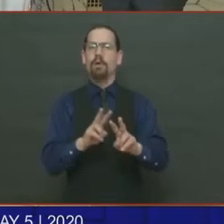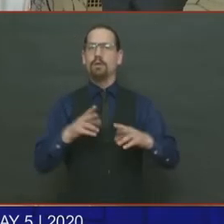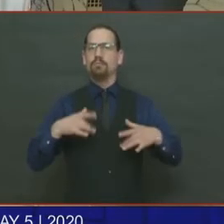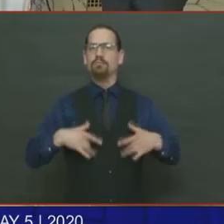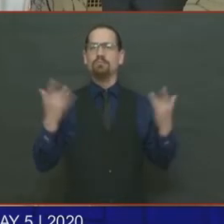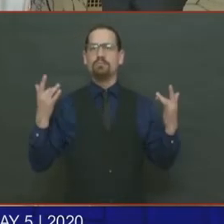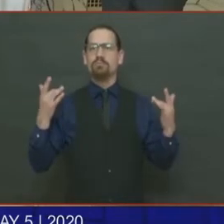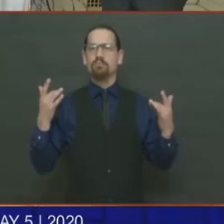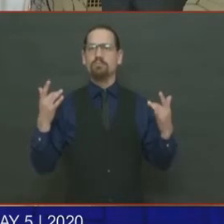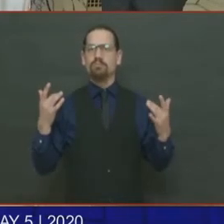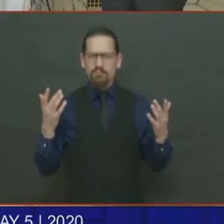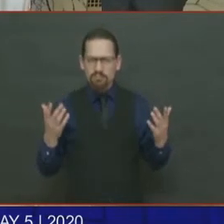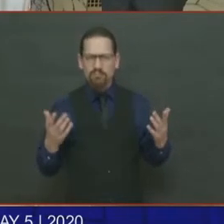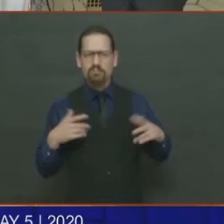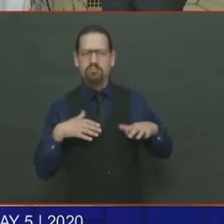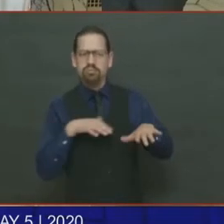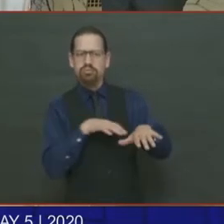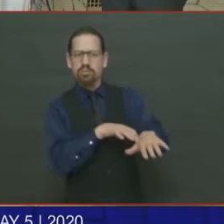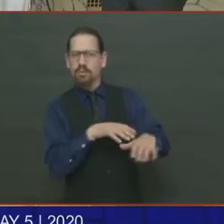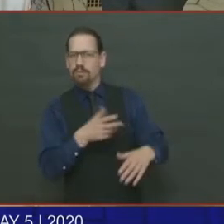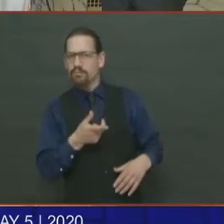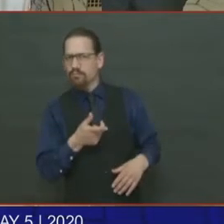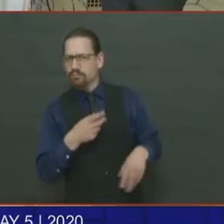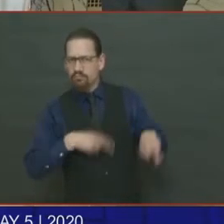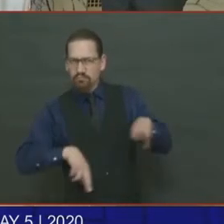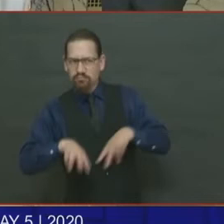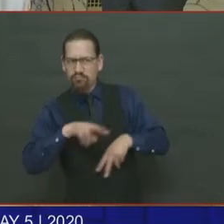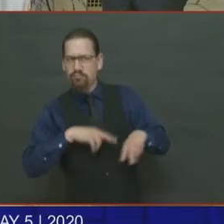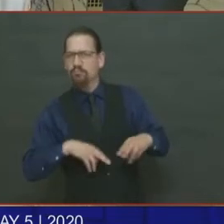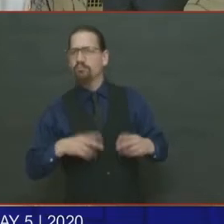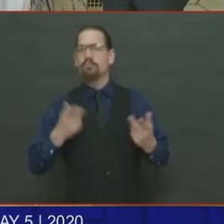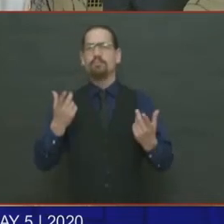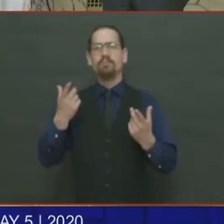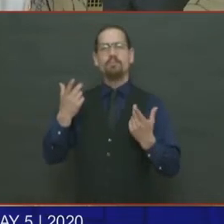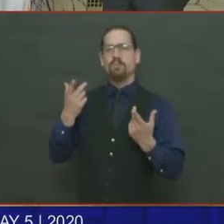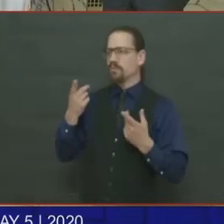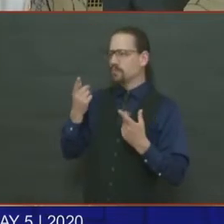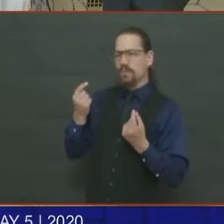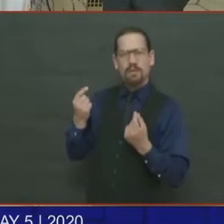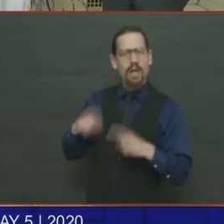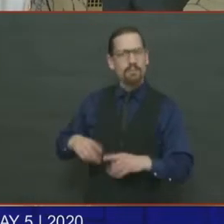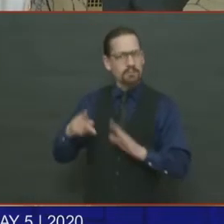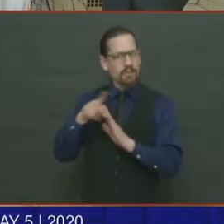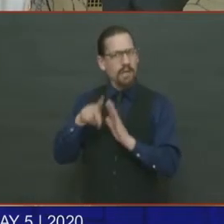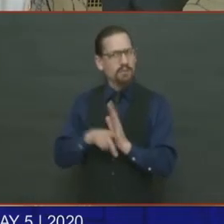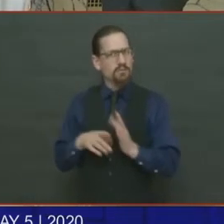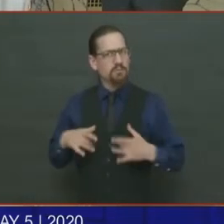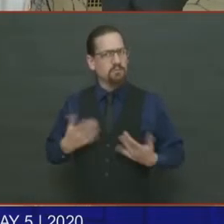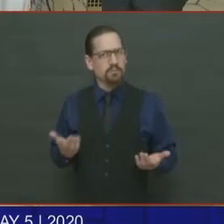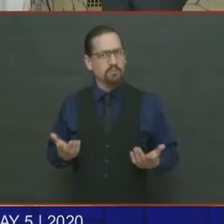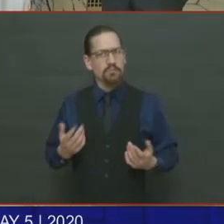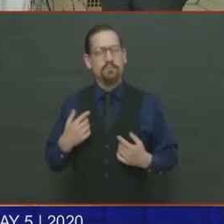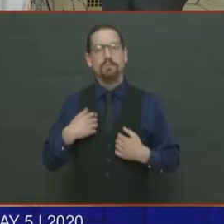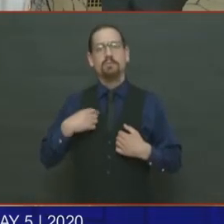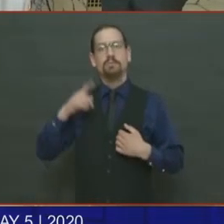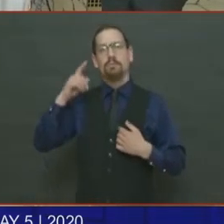I cannot confirm that because I am not aware of that. And crowd, I'm not